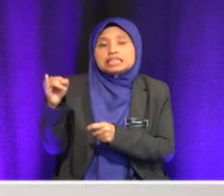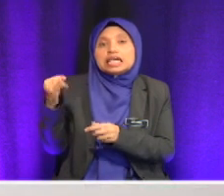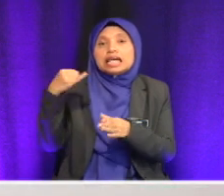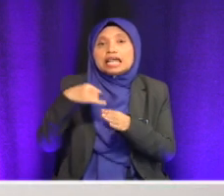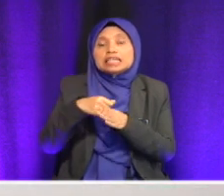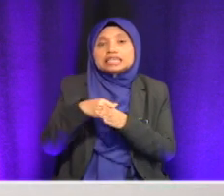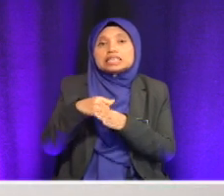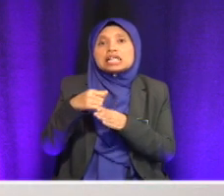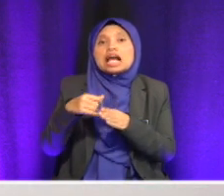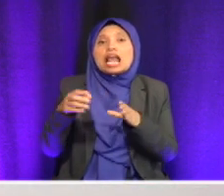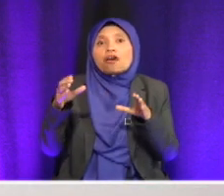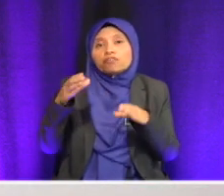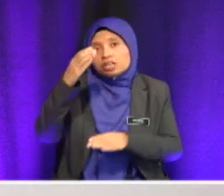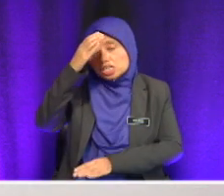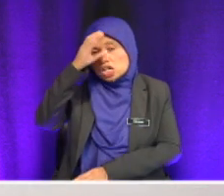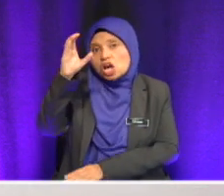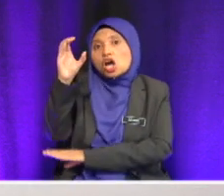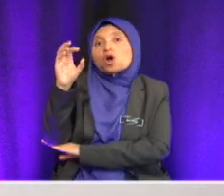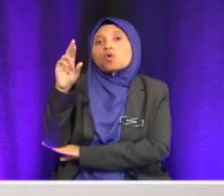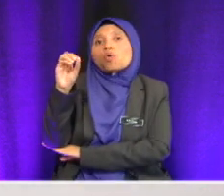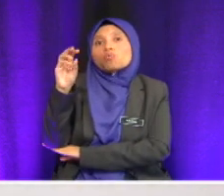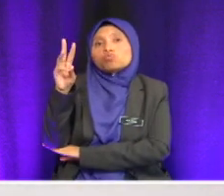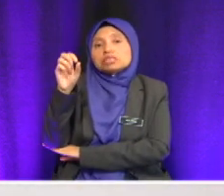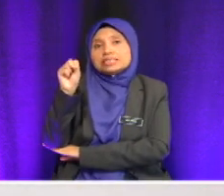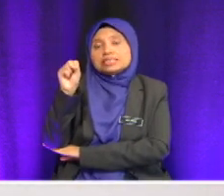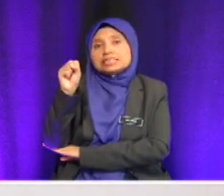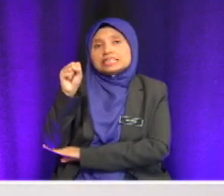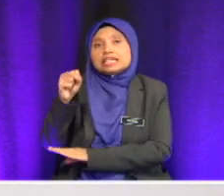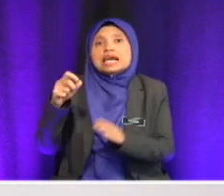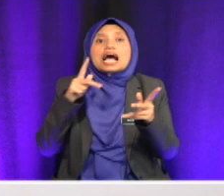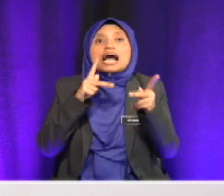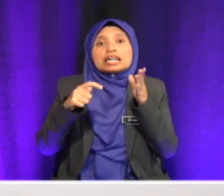Clever crows. So let's see. So where is the similar keyword?